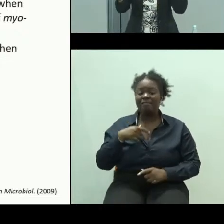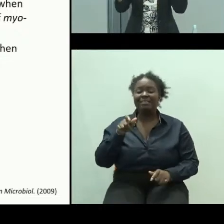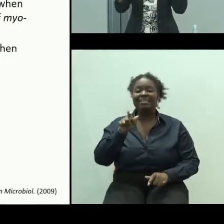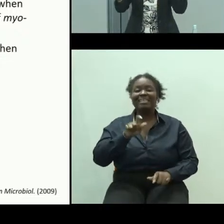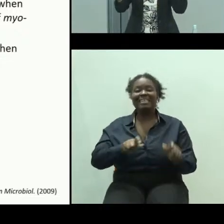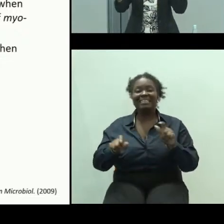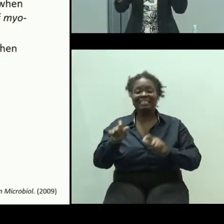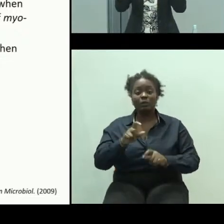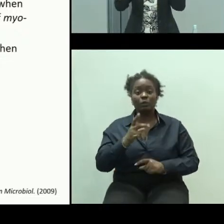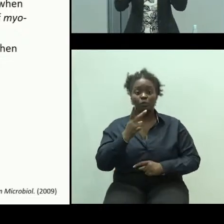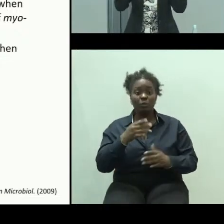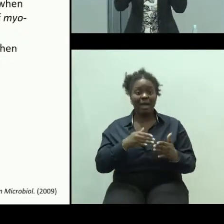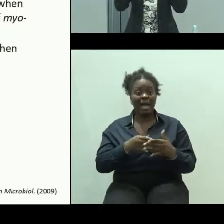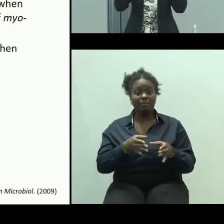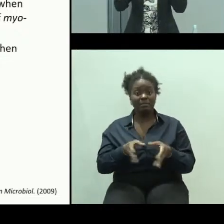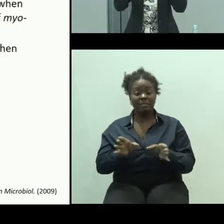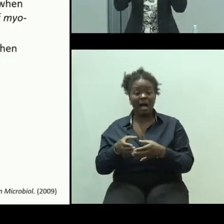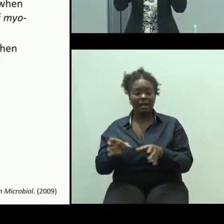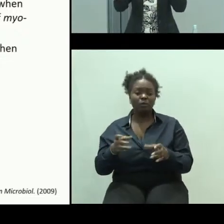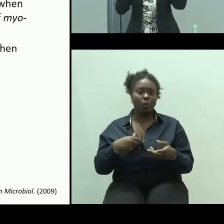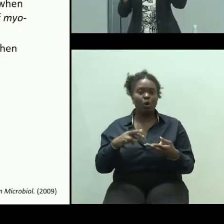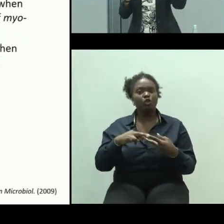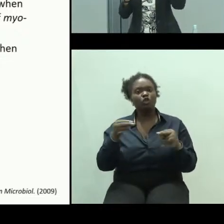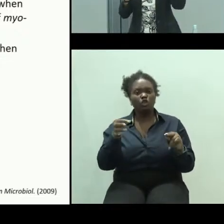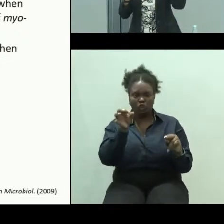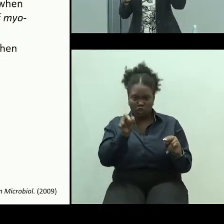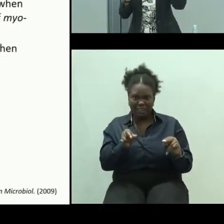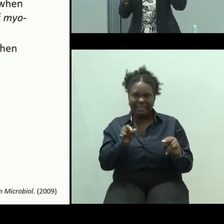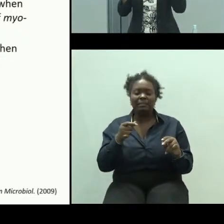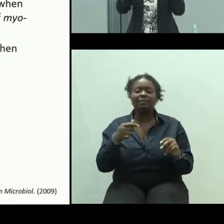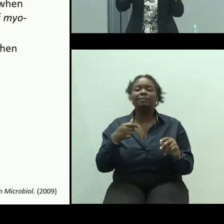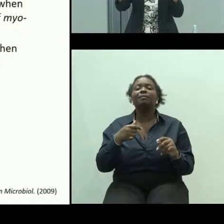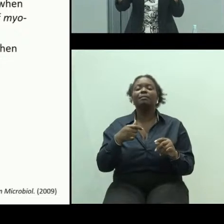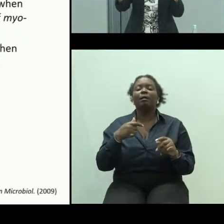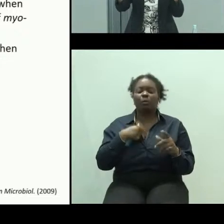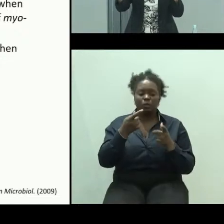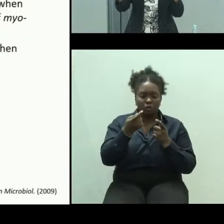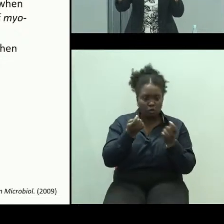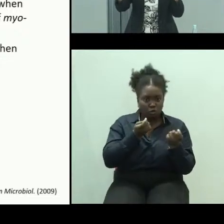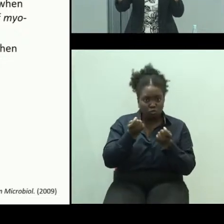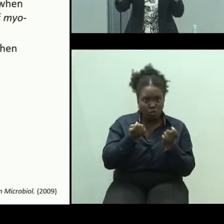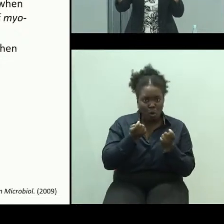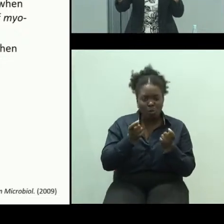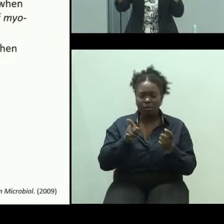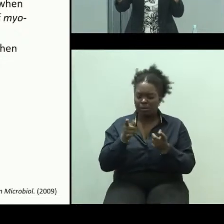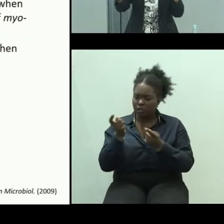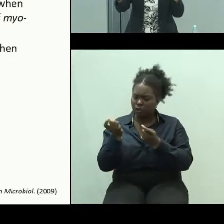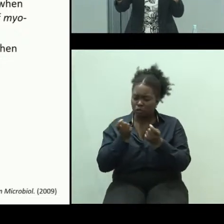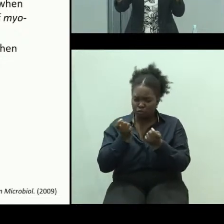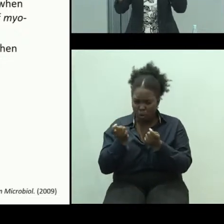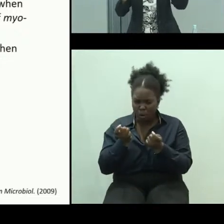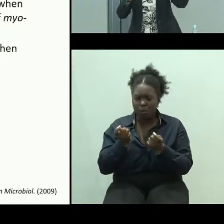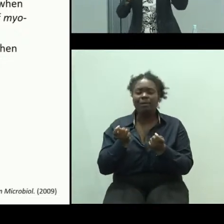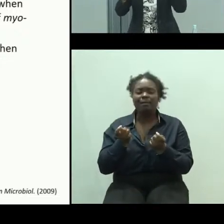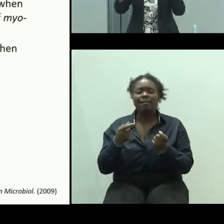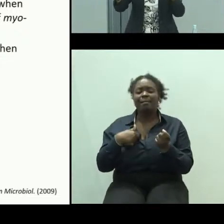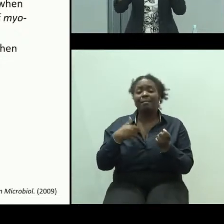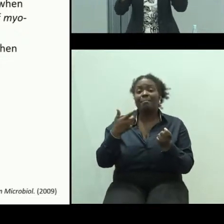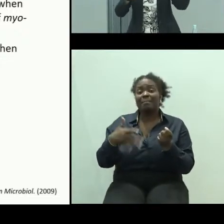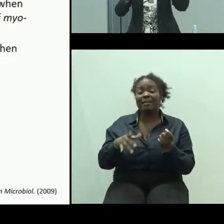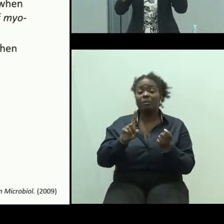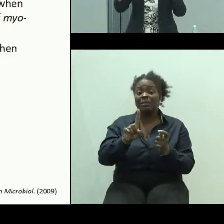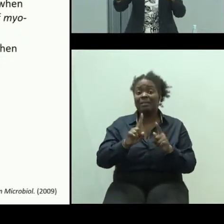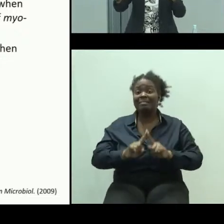two different enzymes, or two different genes. We controlled then the expression of those two different genes to make the enzymes with two